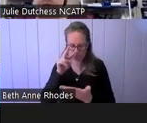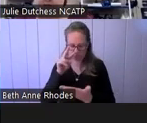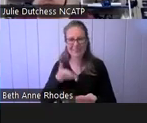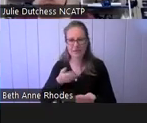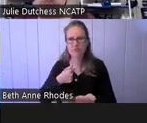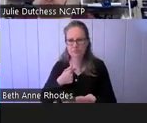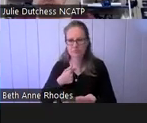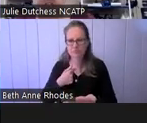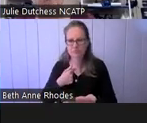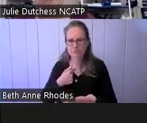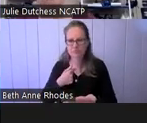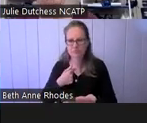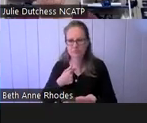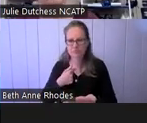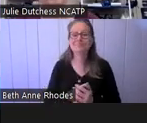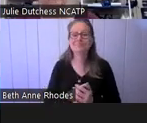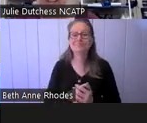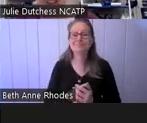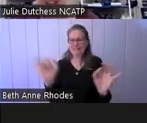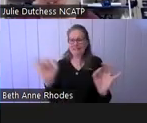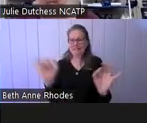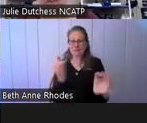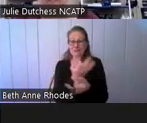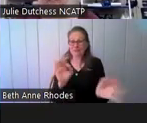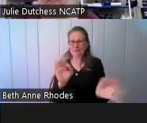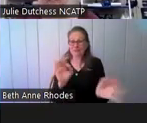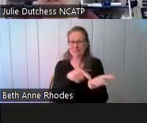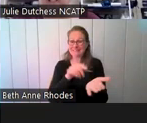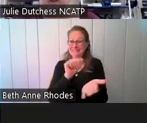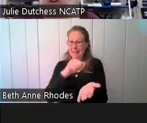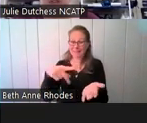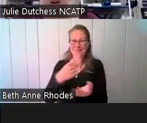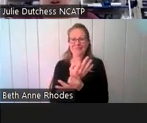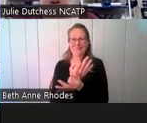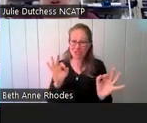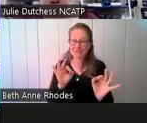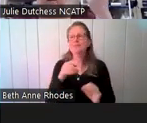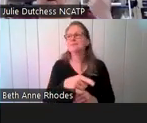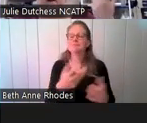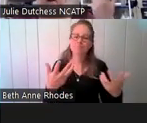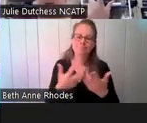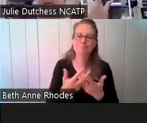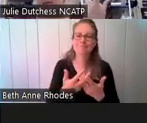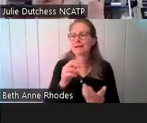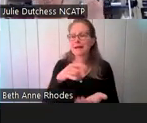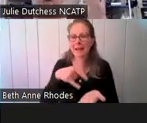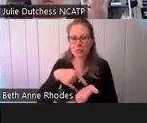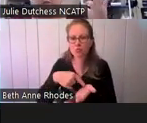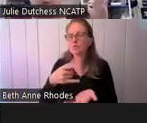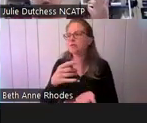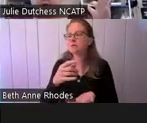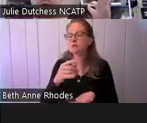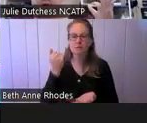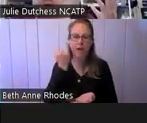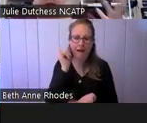also, it's free. It's a free one. And it syncs with Android, iPhone,